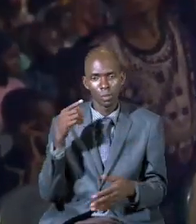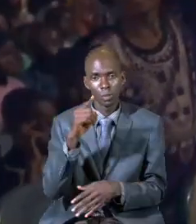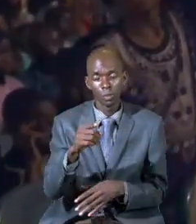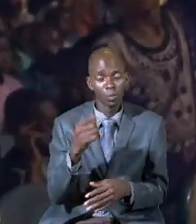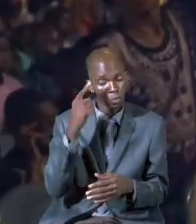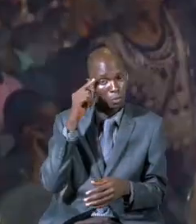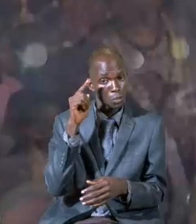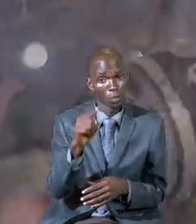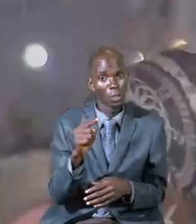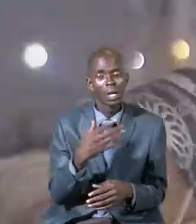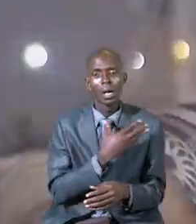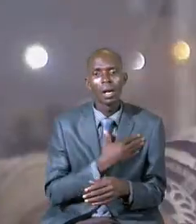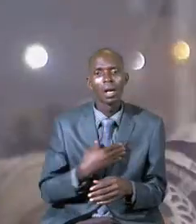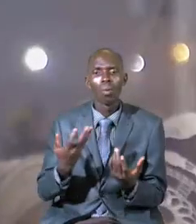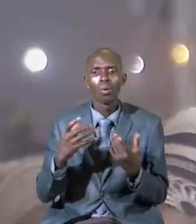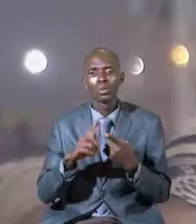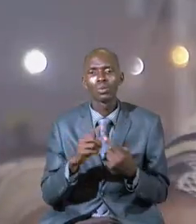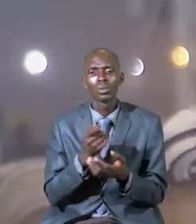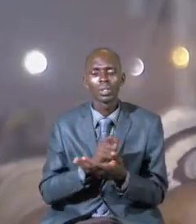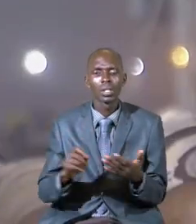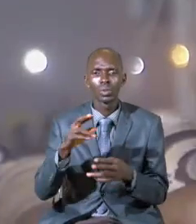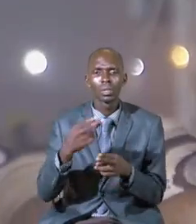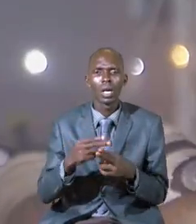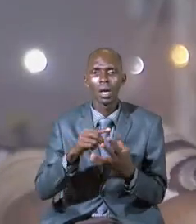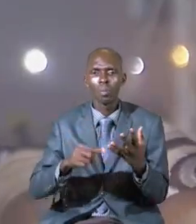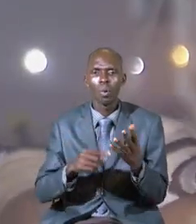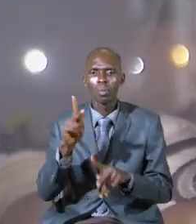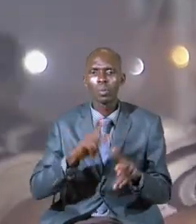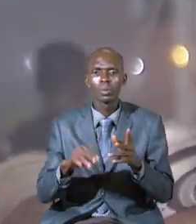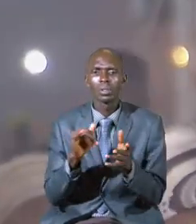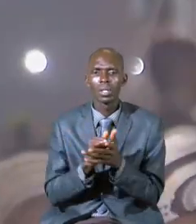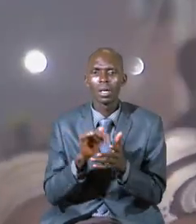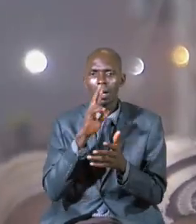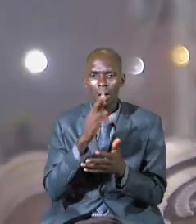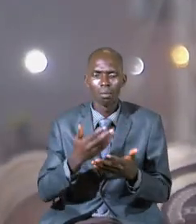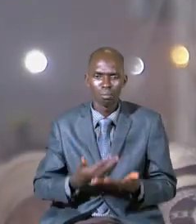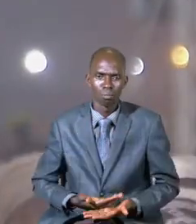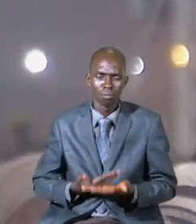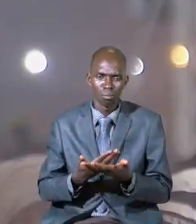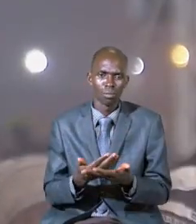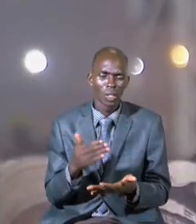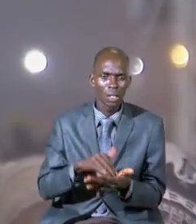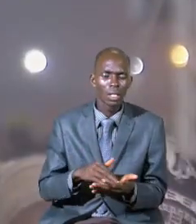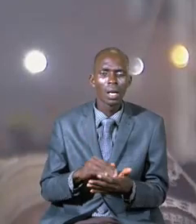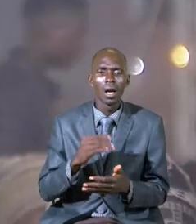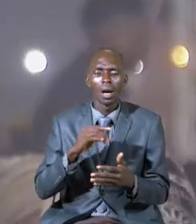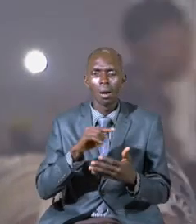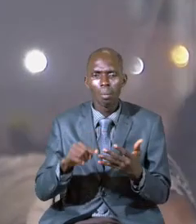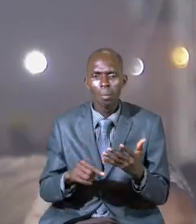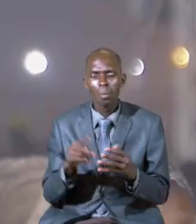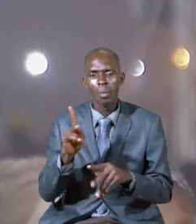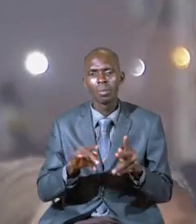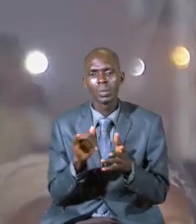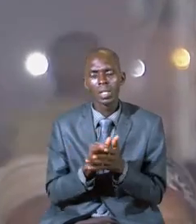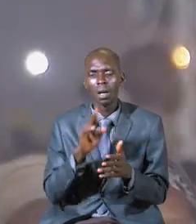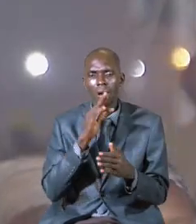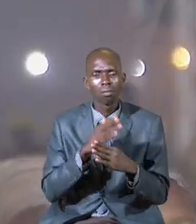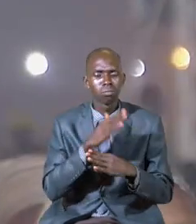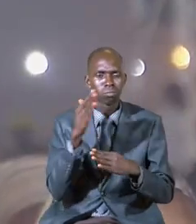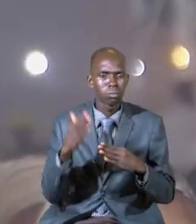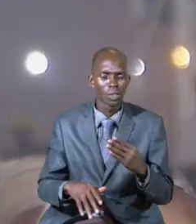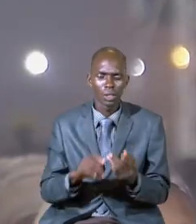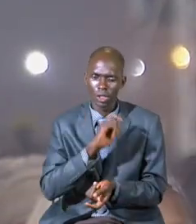the among the people who are born again, among the people who are transformed, among the people who are totally, completely